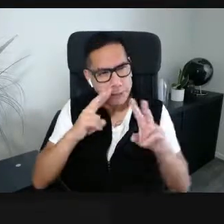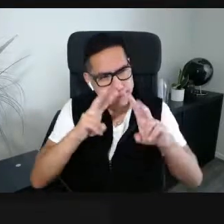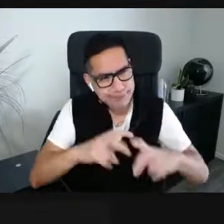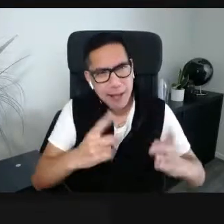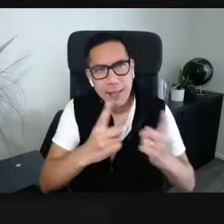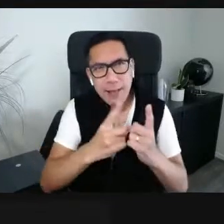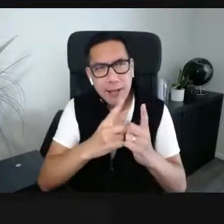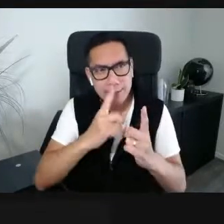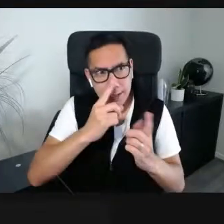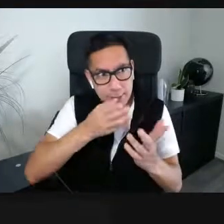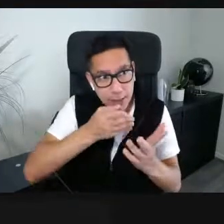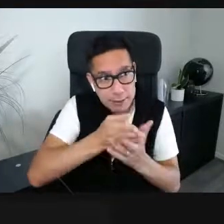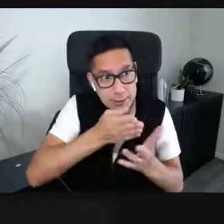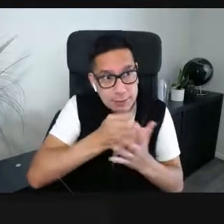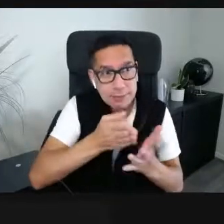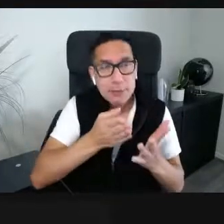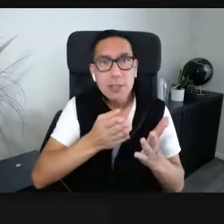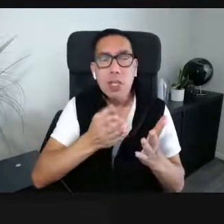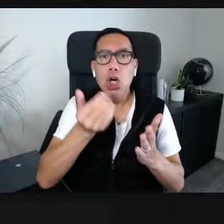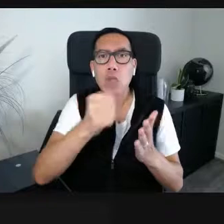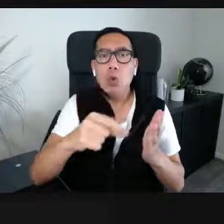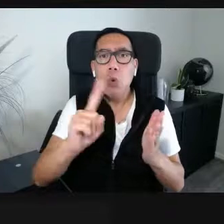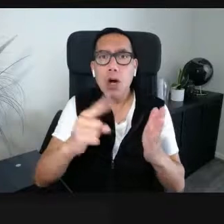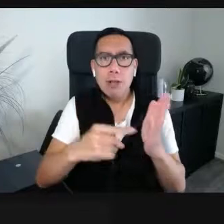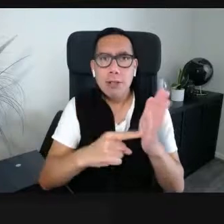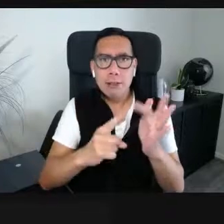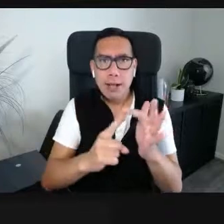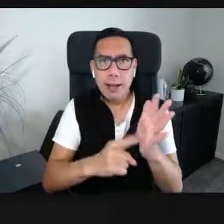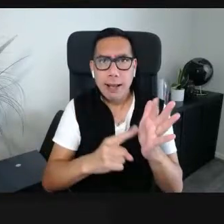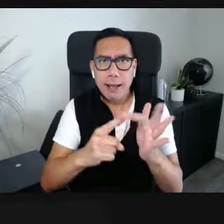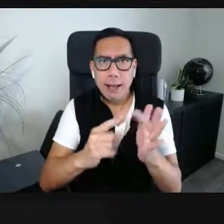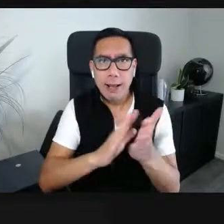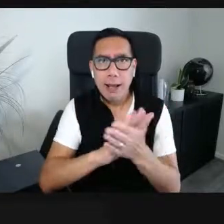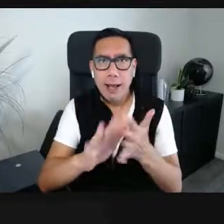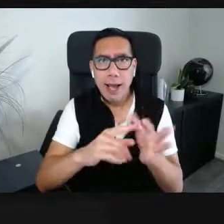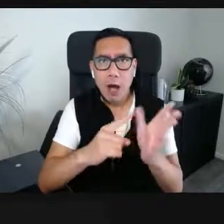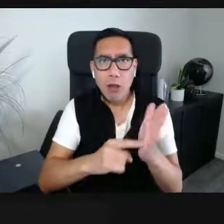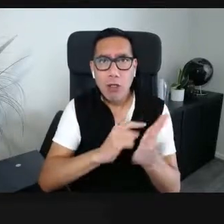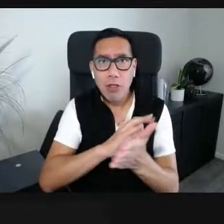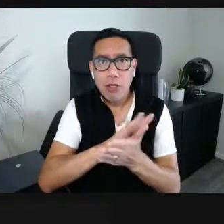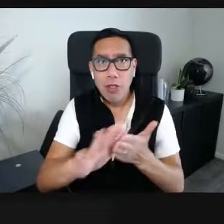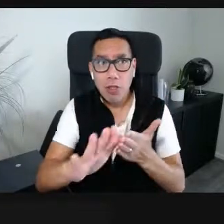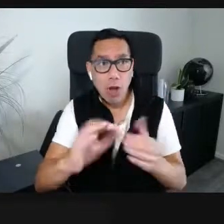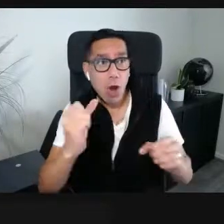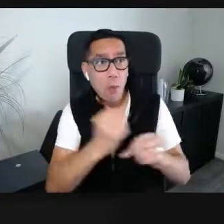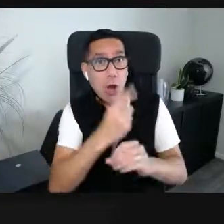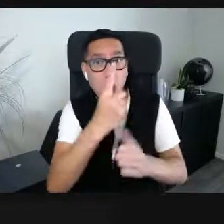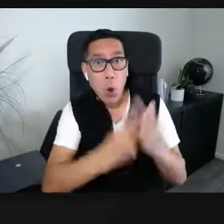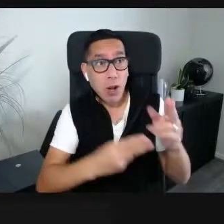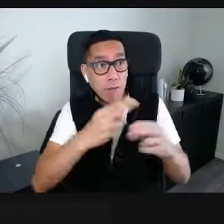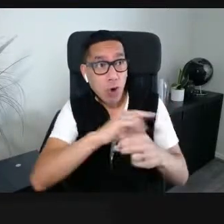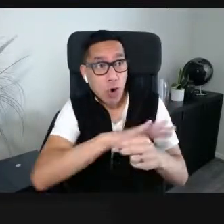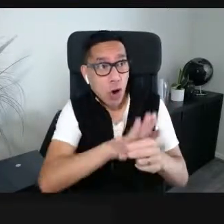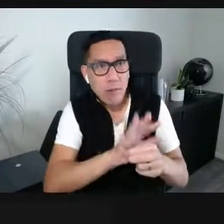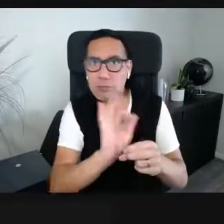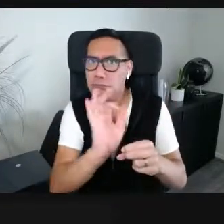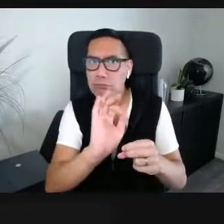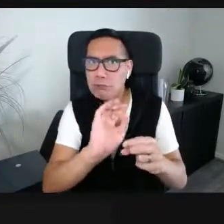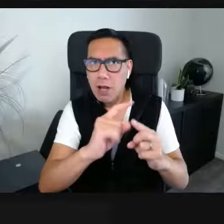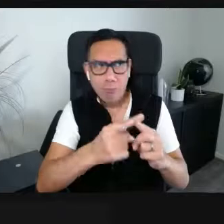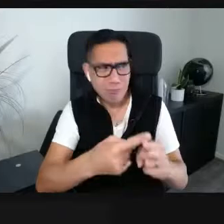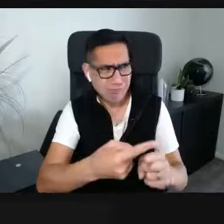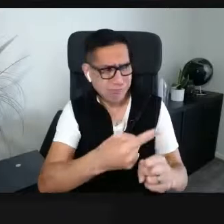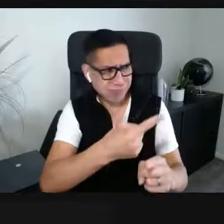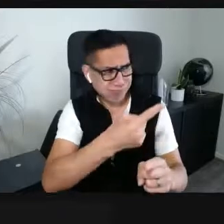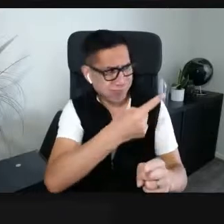using telehealth, and it actually wasn't developed just because of COVID. So this is some work that's been in the works for a couple of